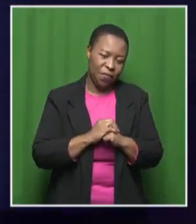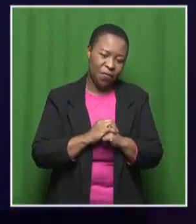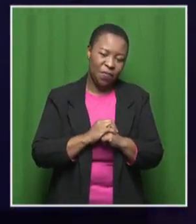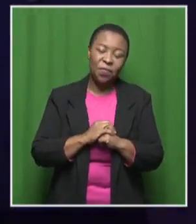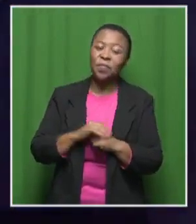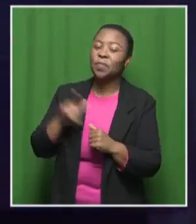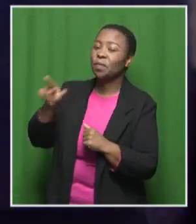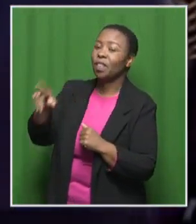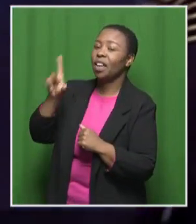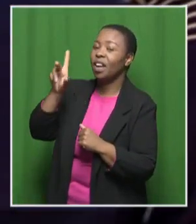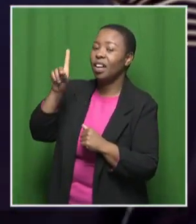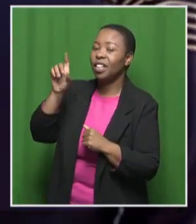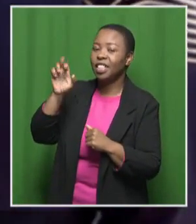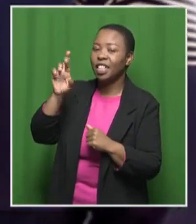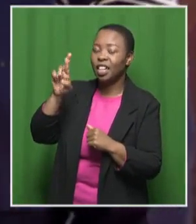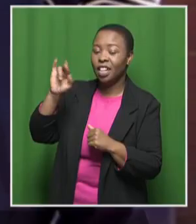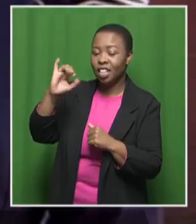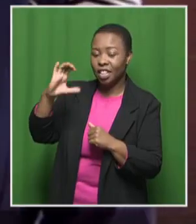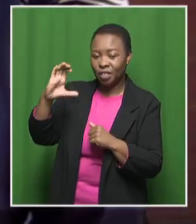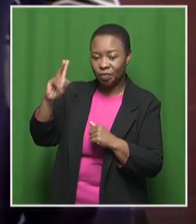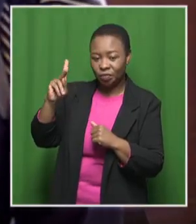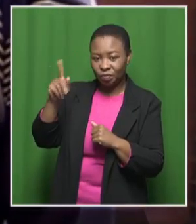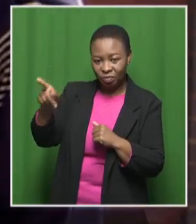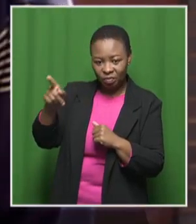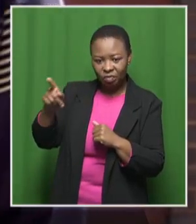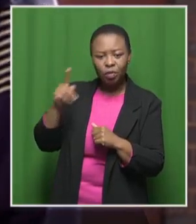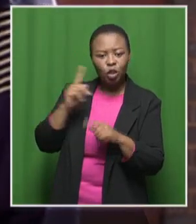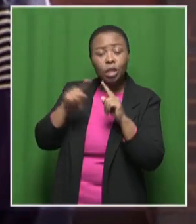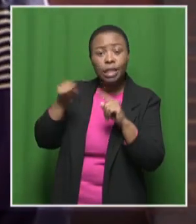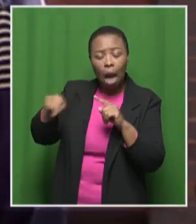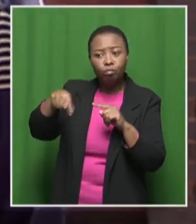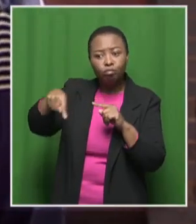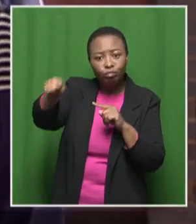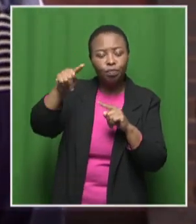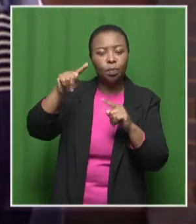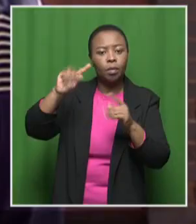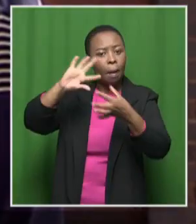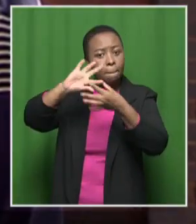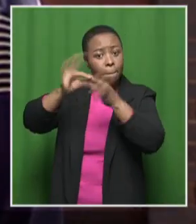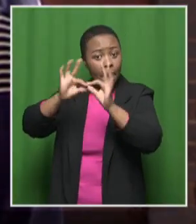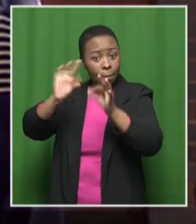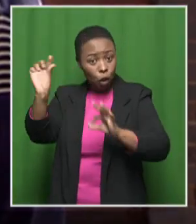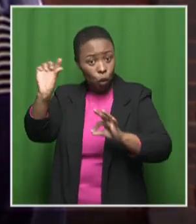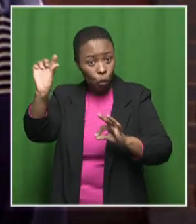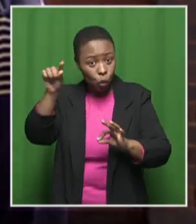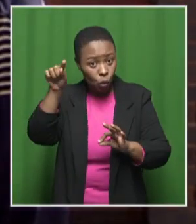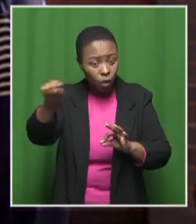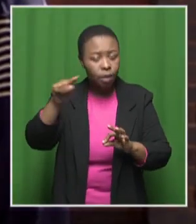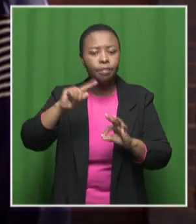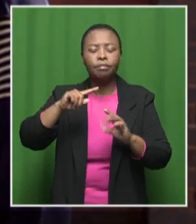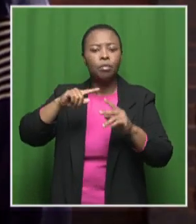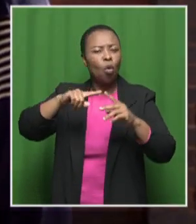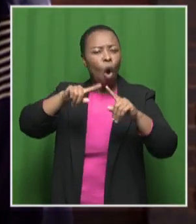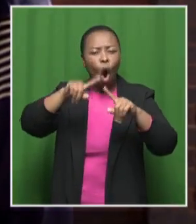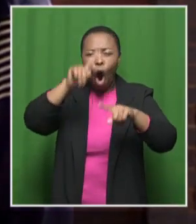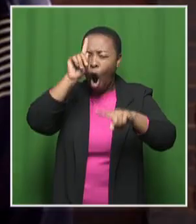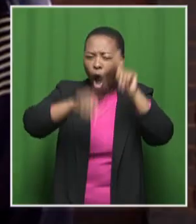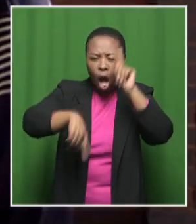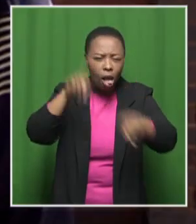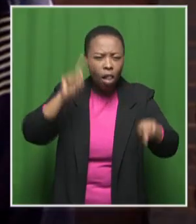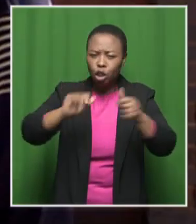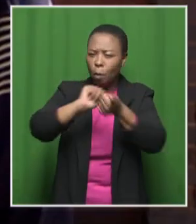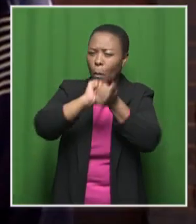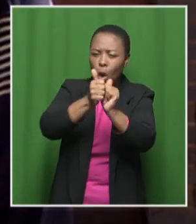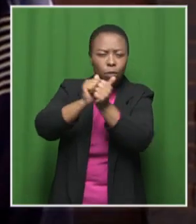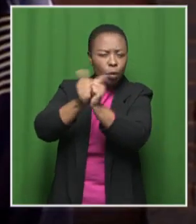to Derek a little. You know, as I said, it's Road to the Paralympics. It's not just about soccer, rugby, cricket. It's all sports in codes. But Derek, something that we